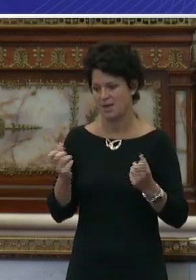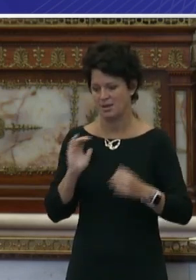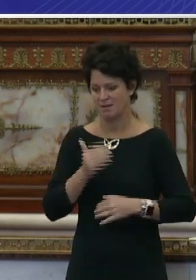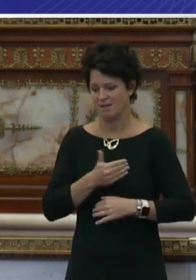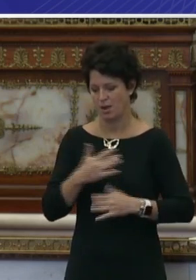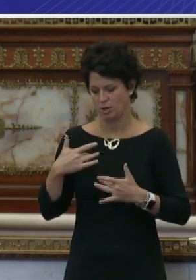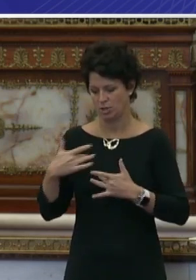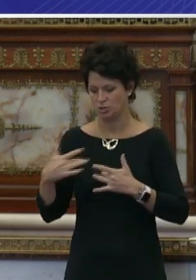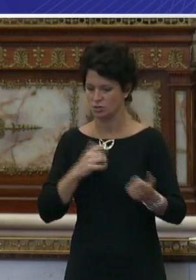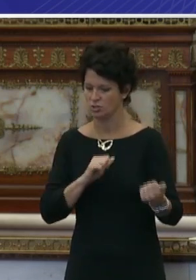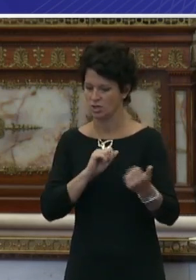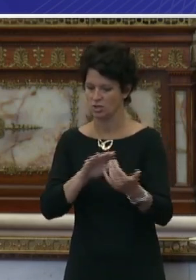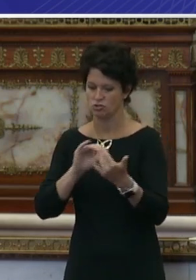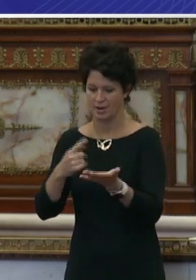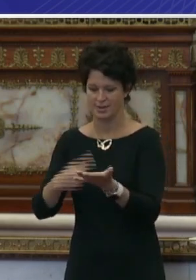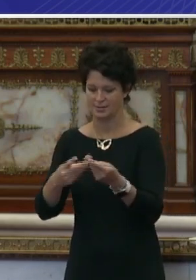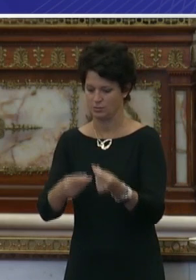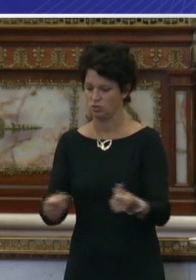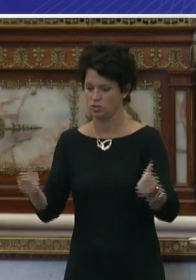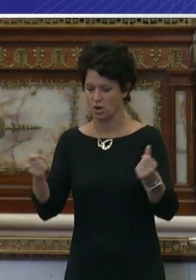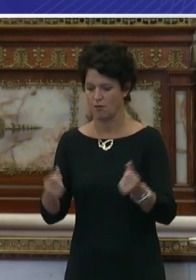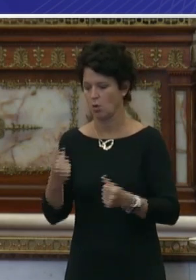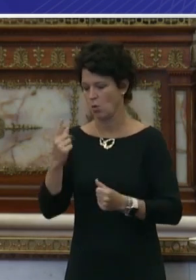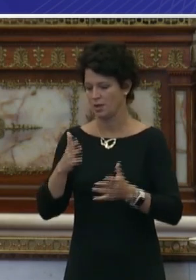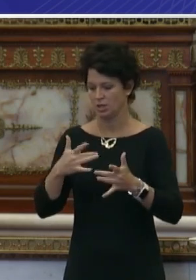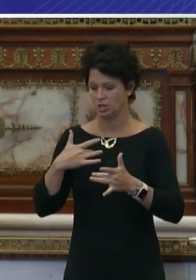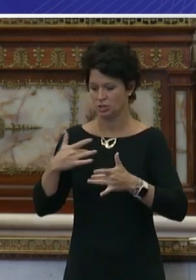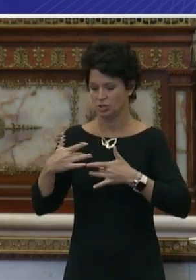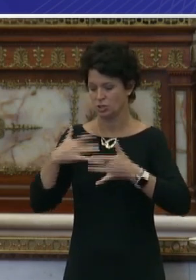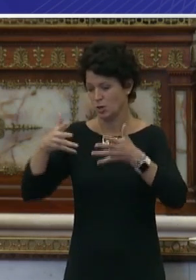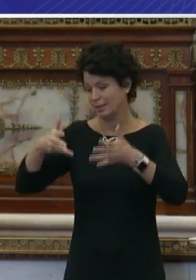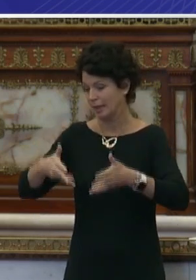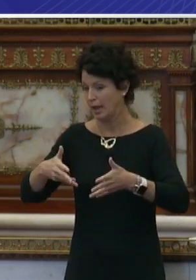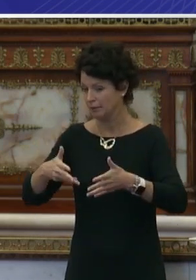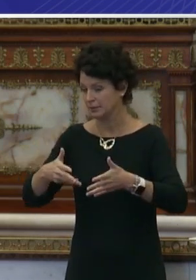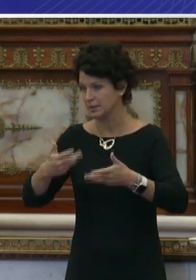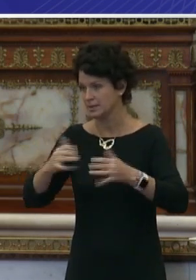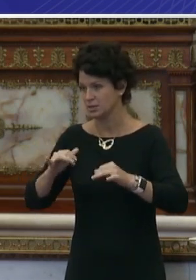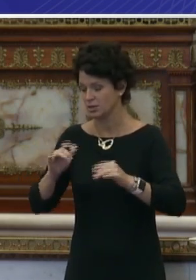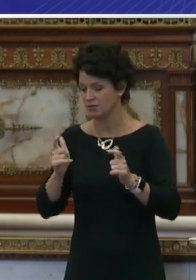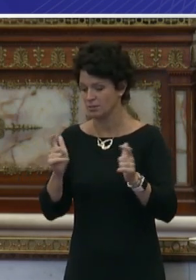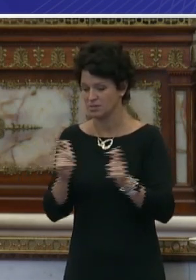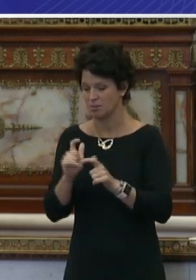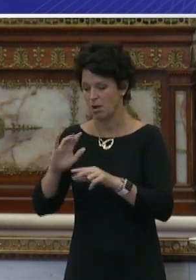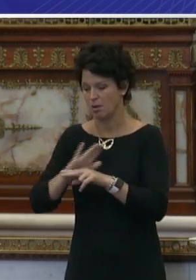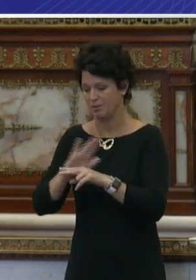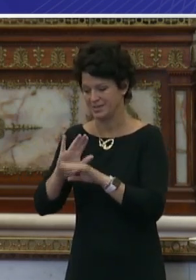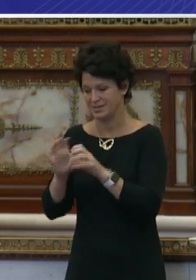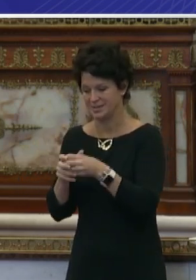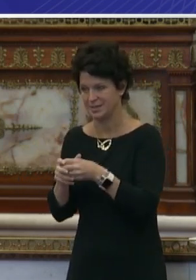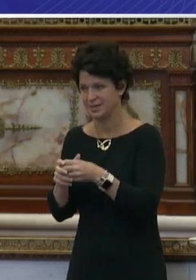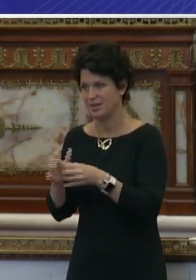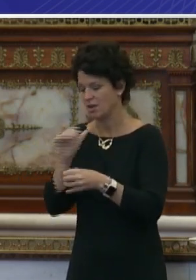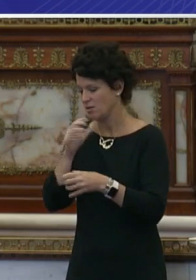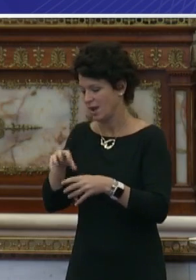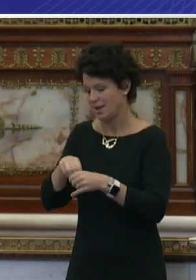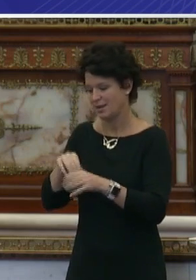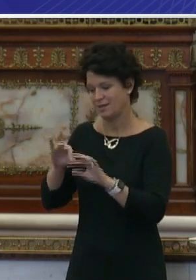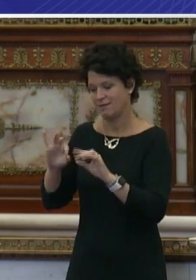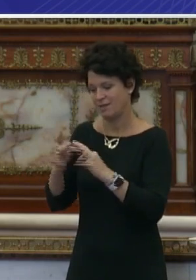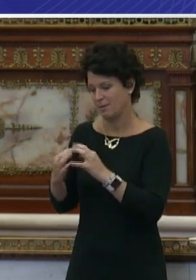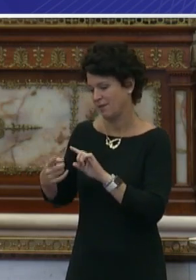our concerns have been addressed. I would say the only concern that's probably still out there is from some of your small franchisees that might not be covered by